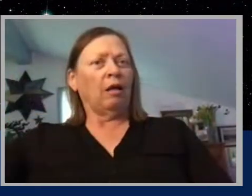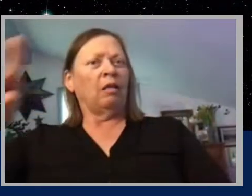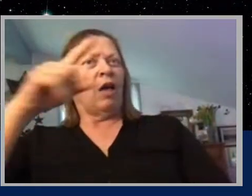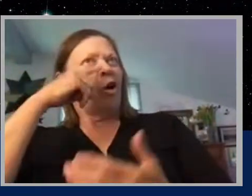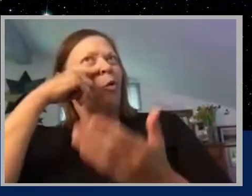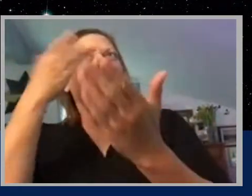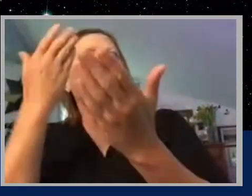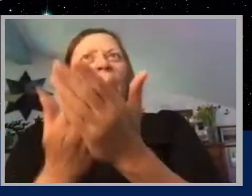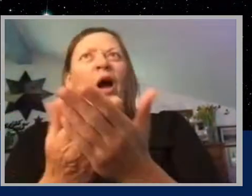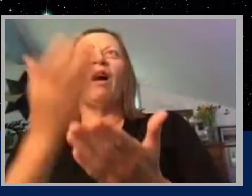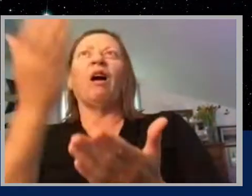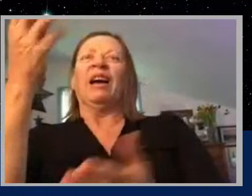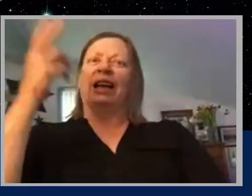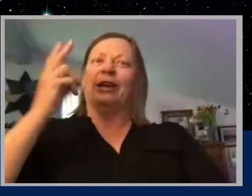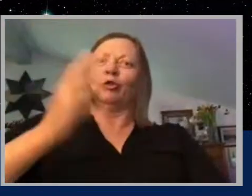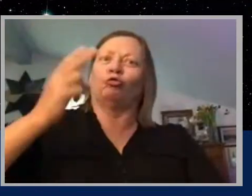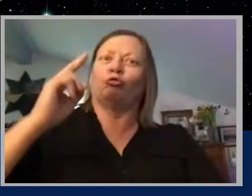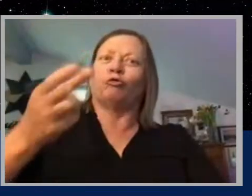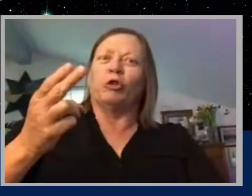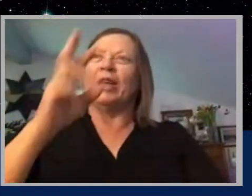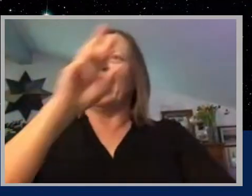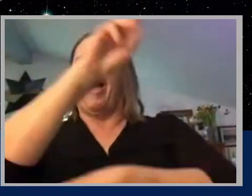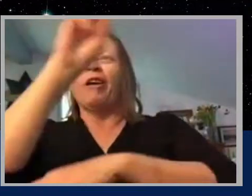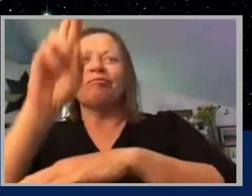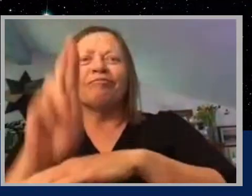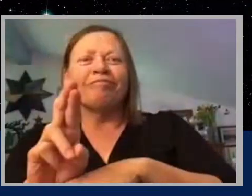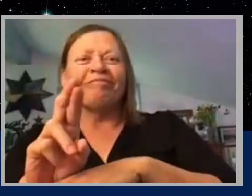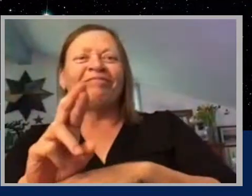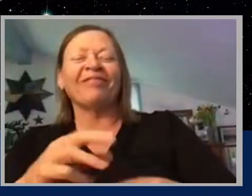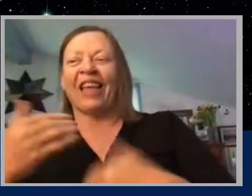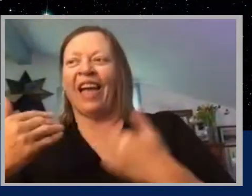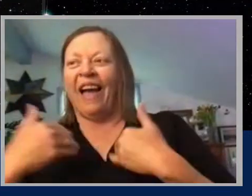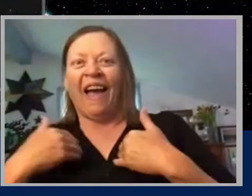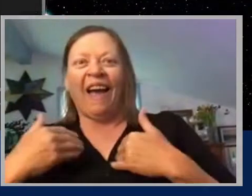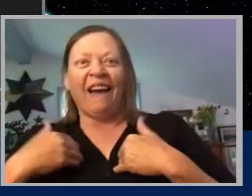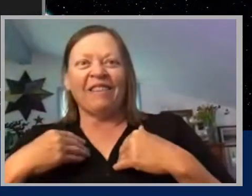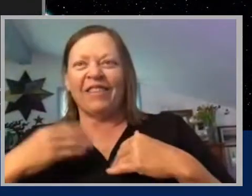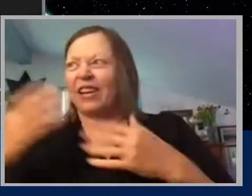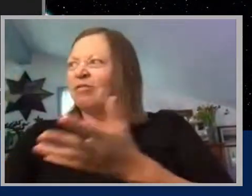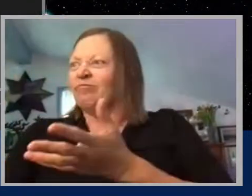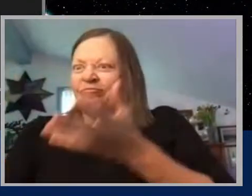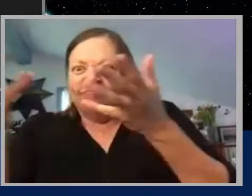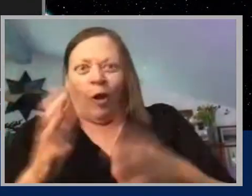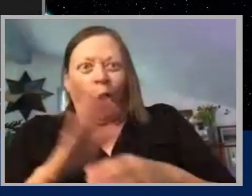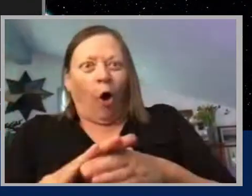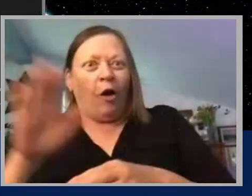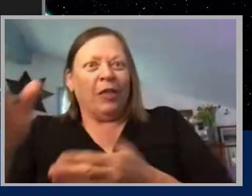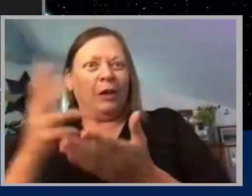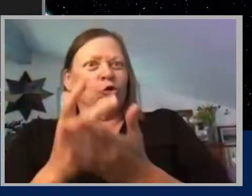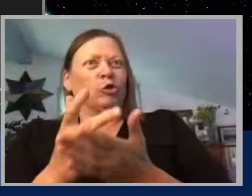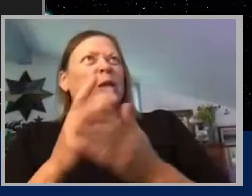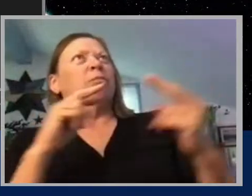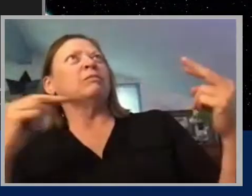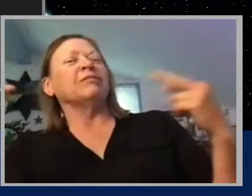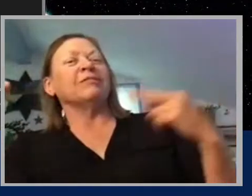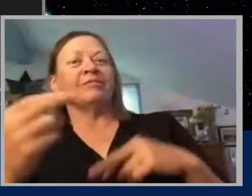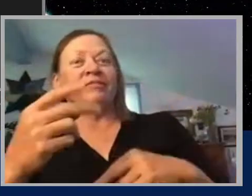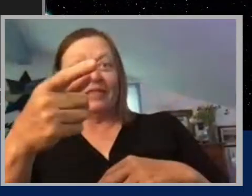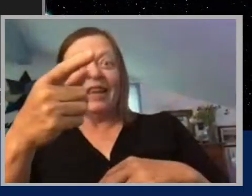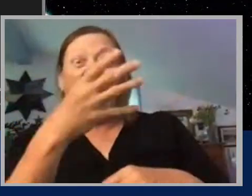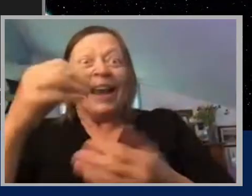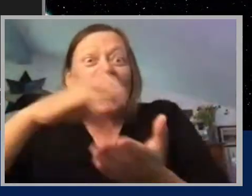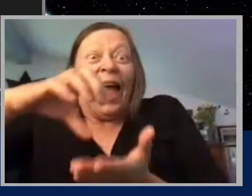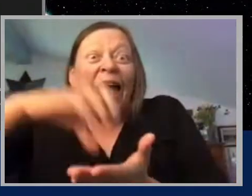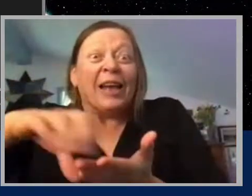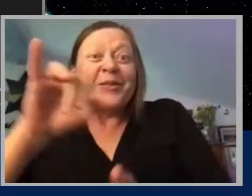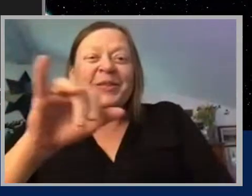have astronauts on board and have capsules on board, at least. Yeah. Really. Did we mention the cake? The cake, exactly.